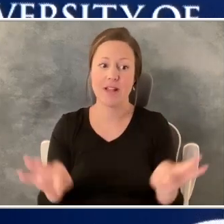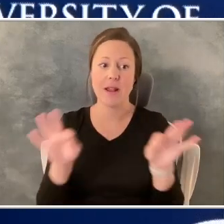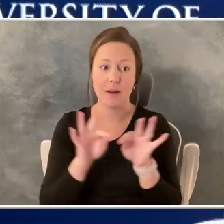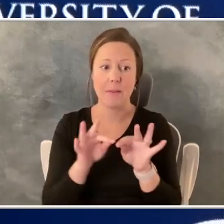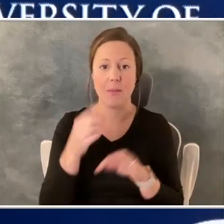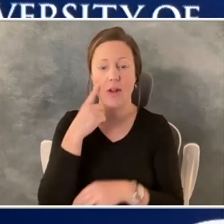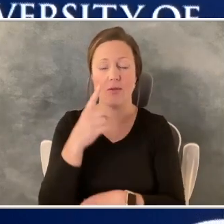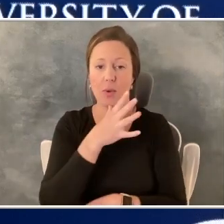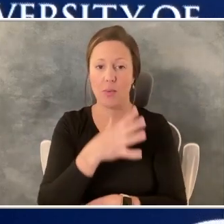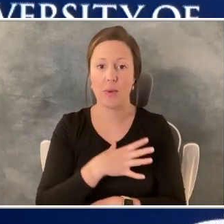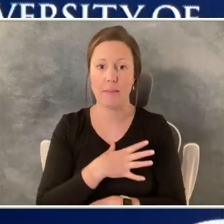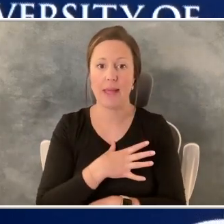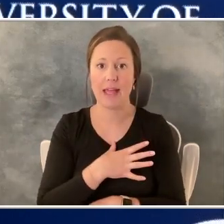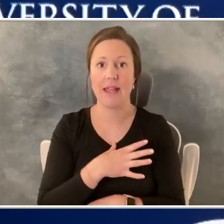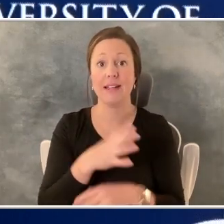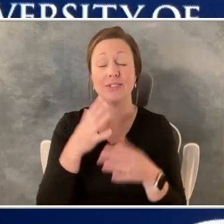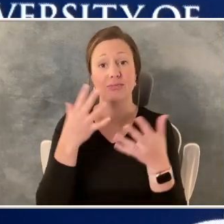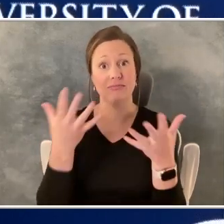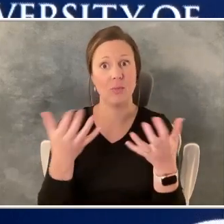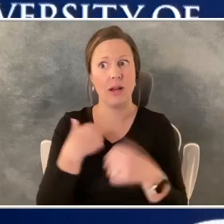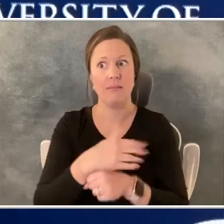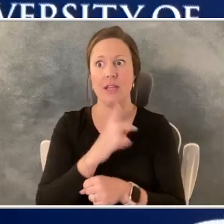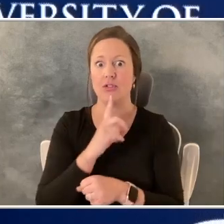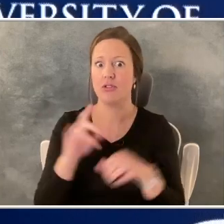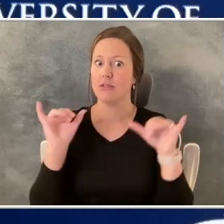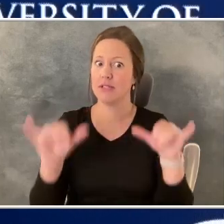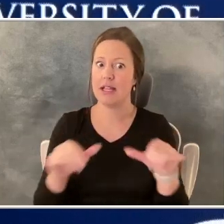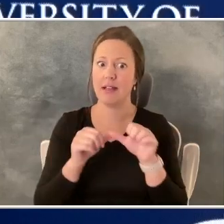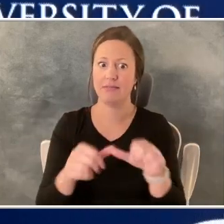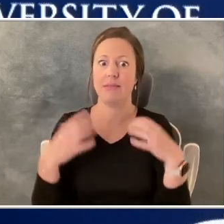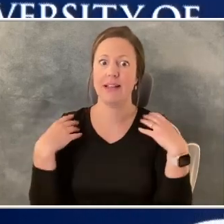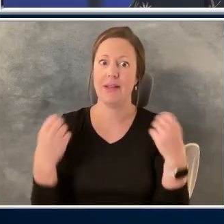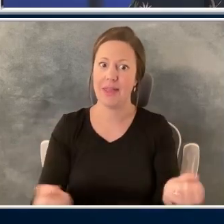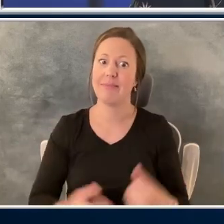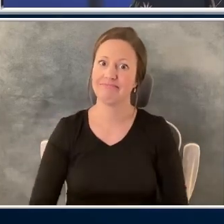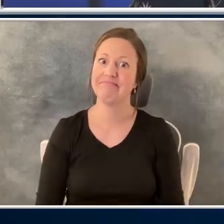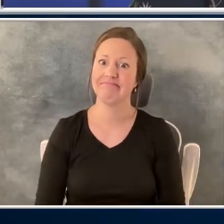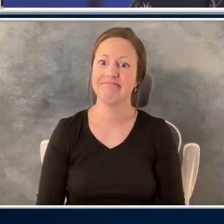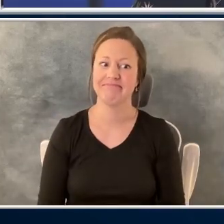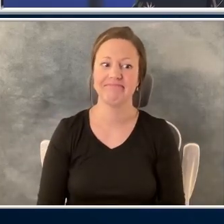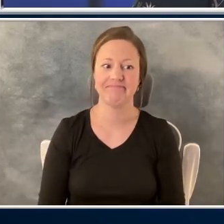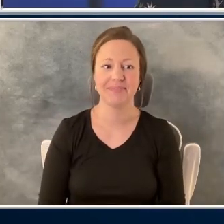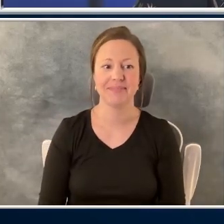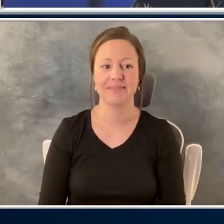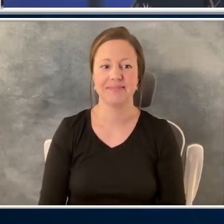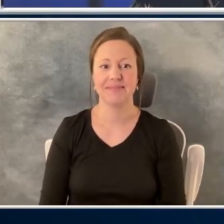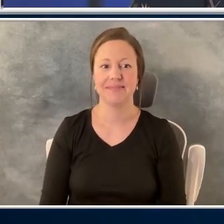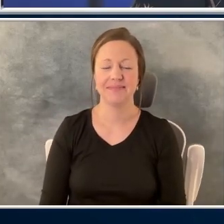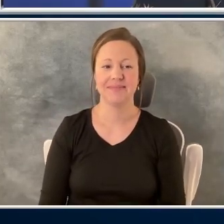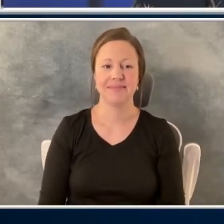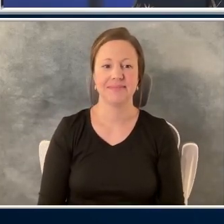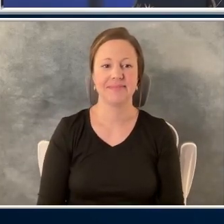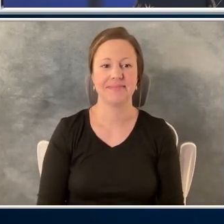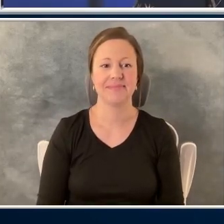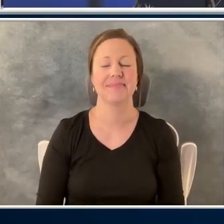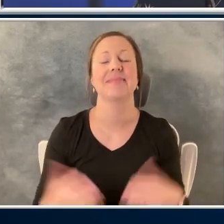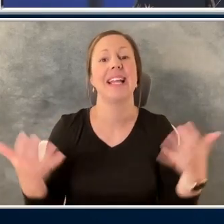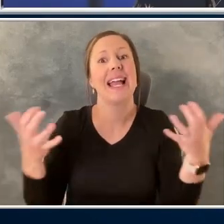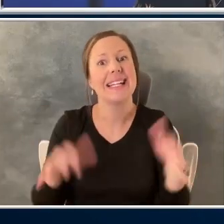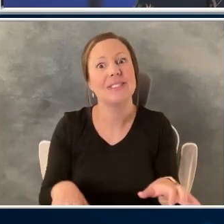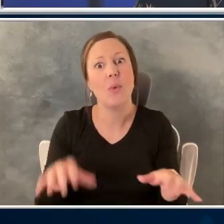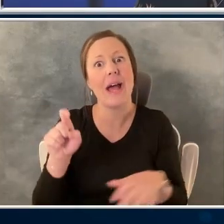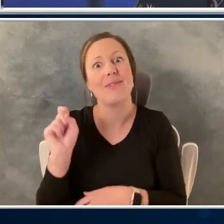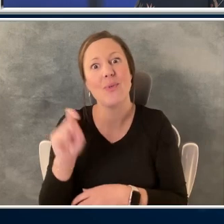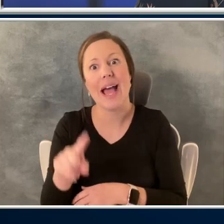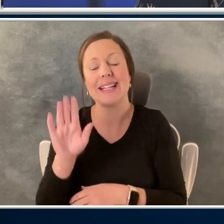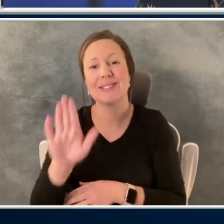for making sure that they stay healthy going forward. I'm hoping one day I cannot ask you this particular question, but from your perspective,